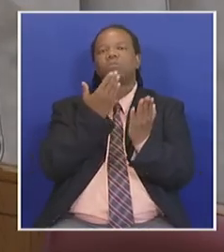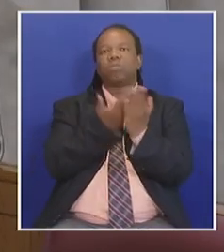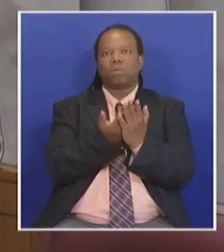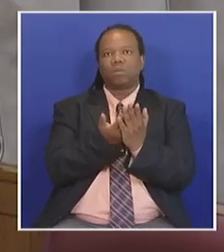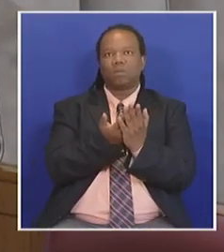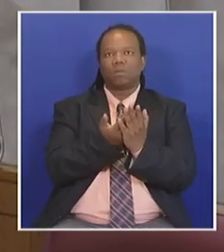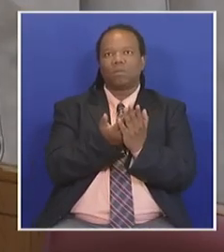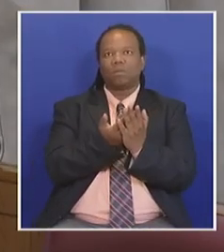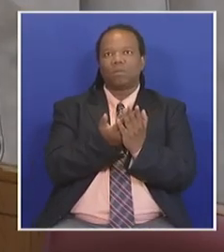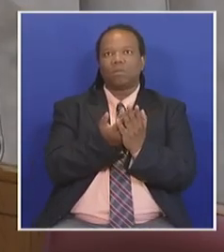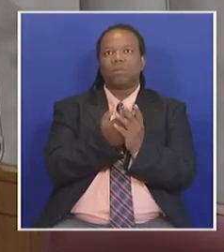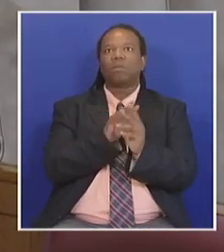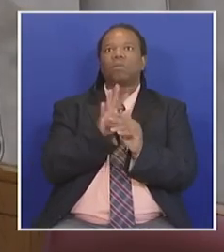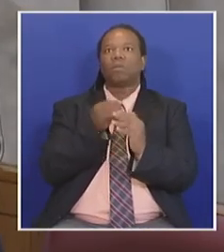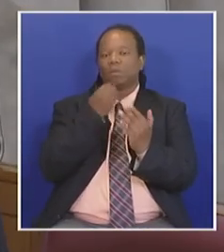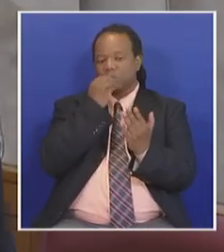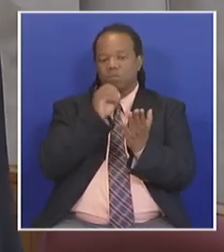The notice of a motion. Yes.